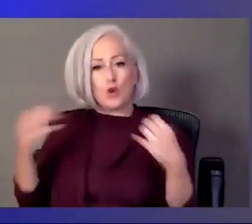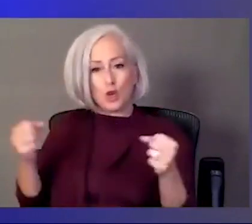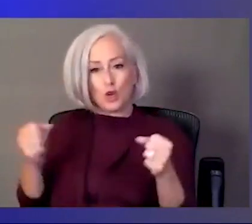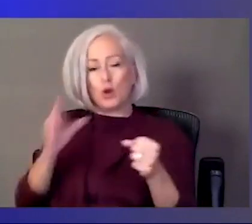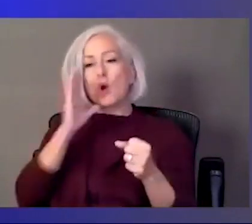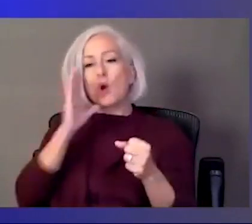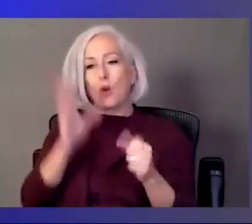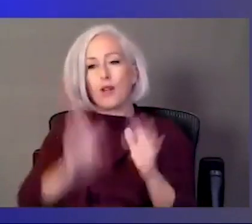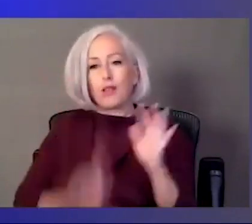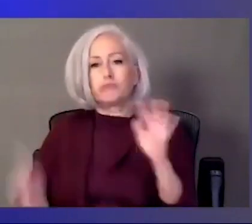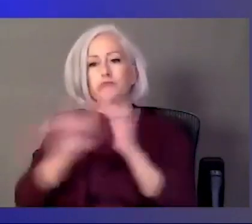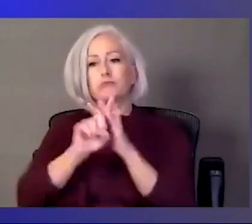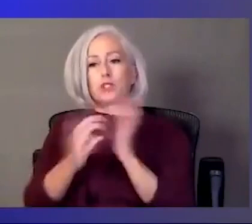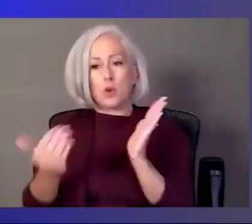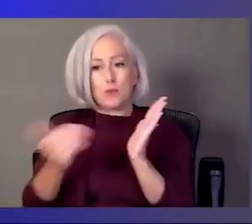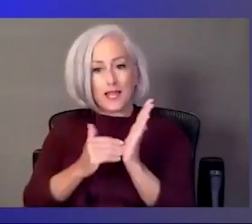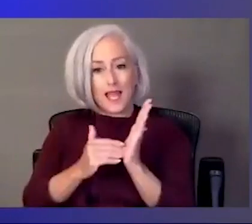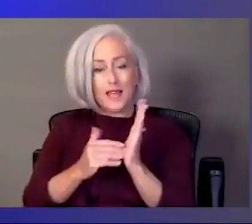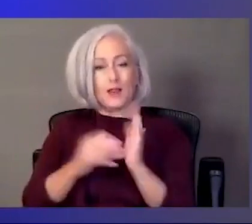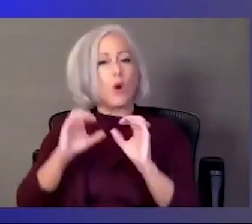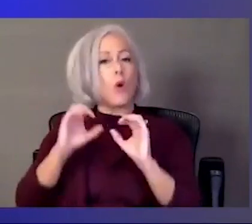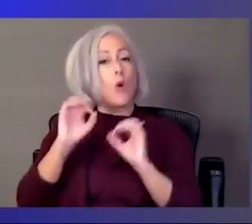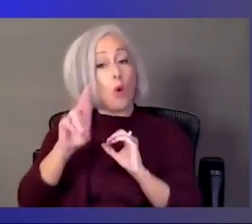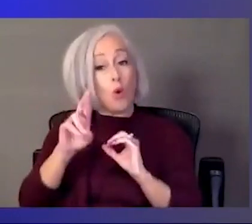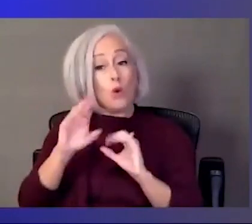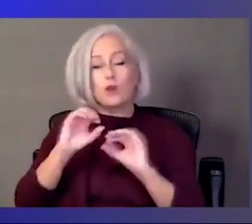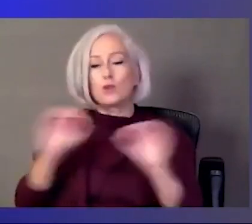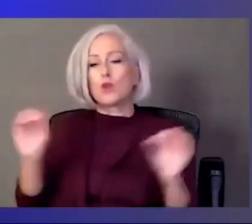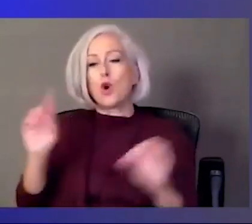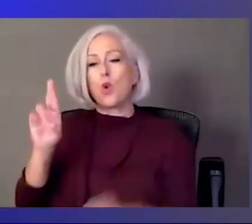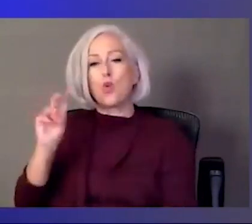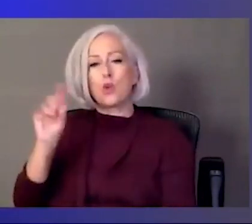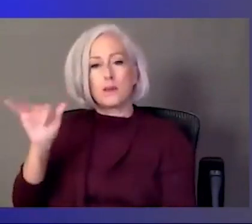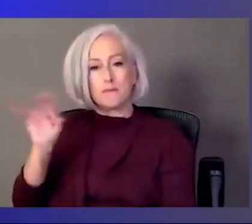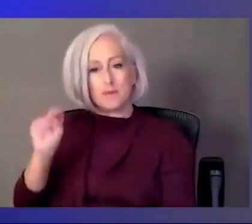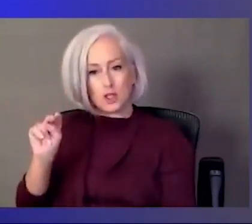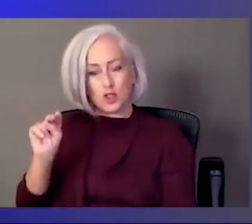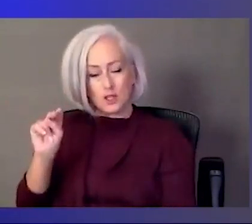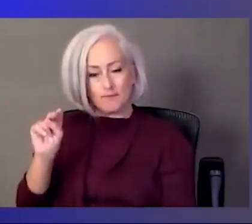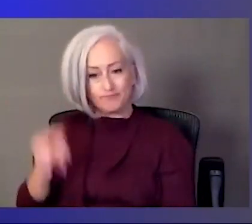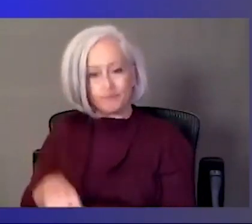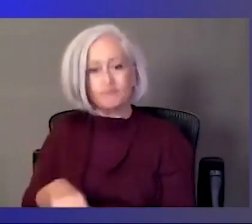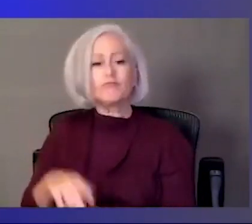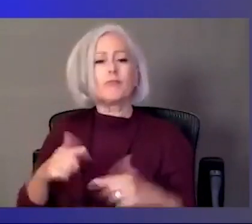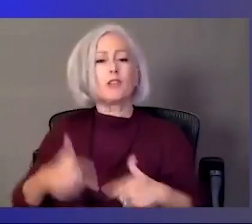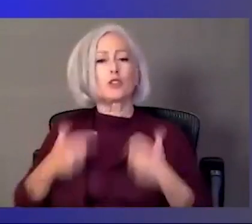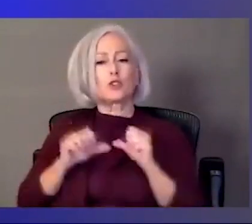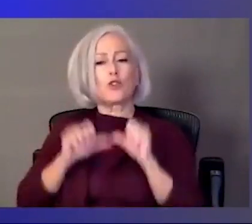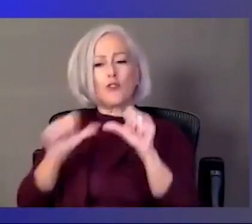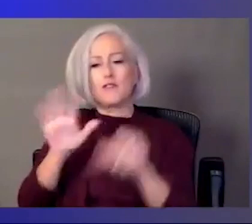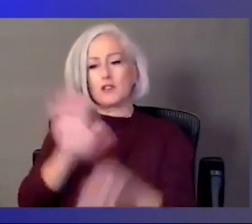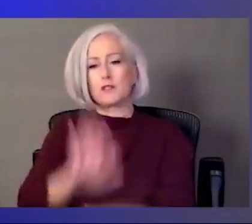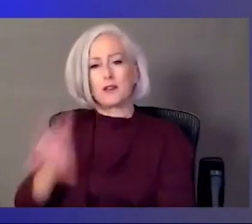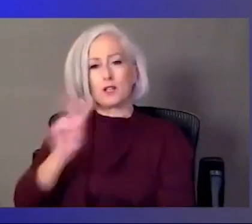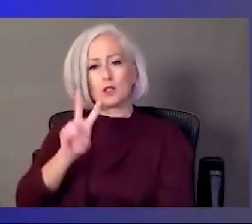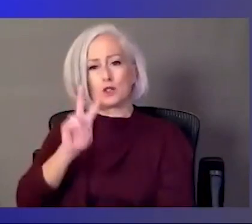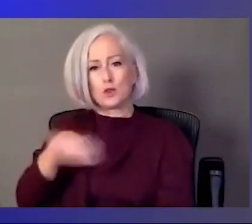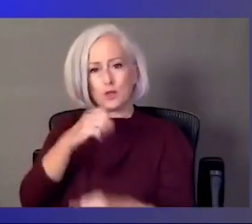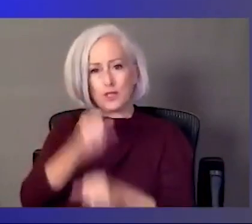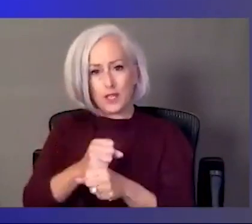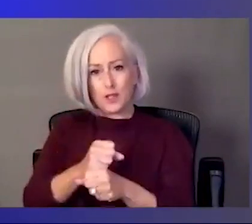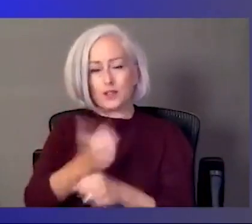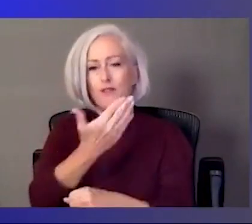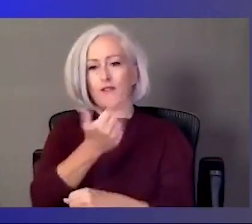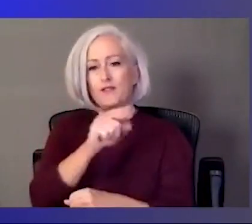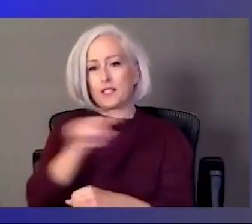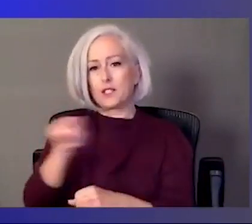first place. Historically, the outcomes for those patients were survivals at 2 years of about 15 to 16%. Stem cell